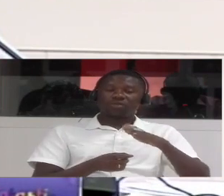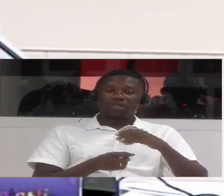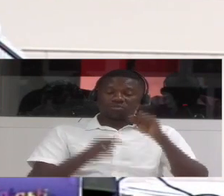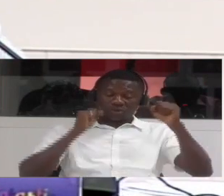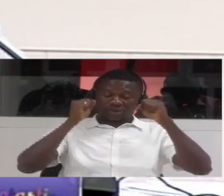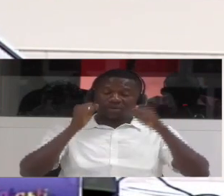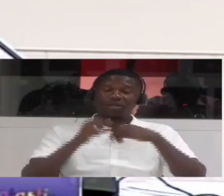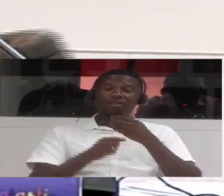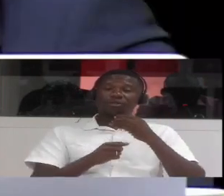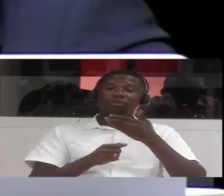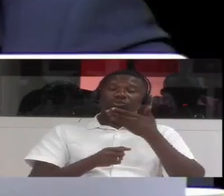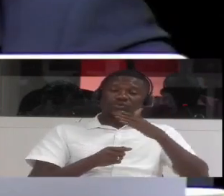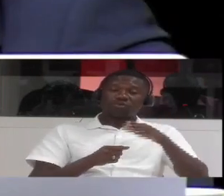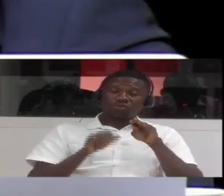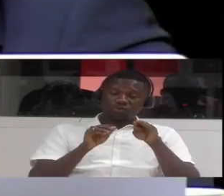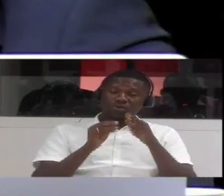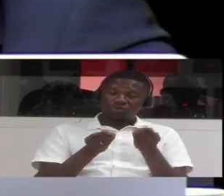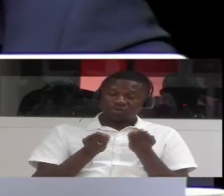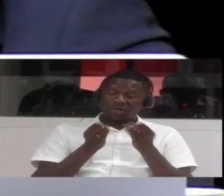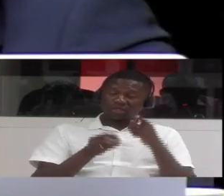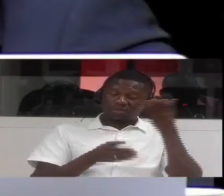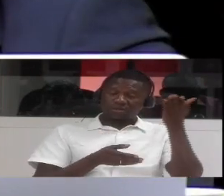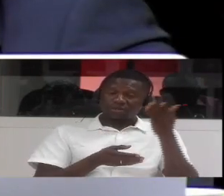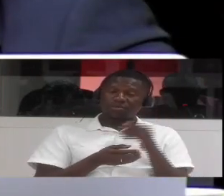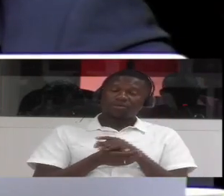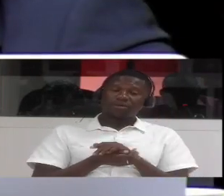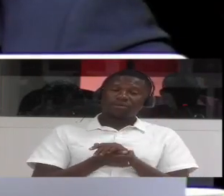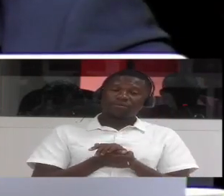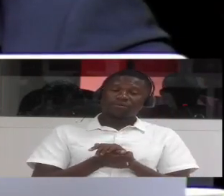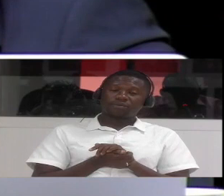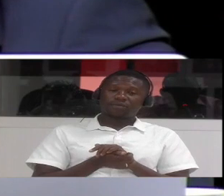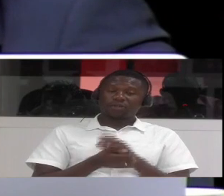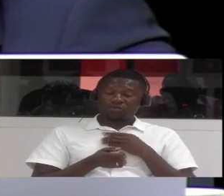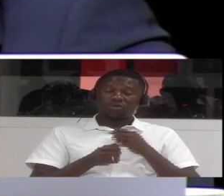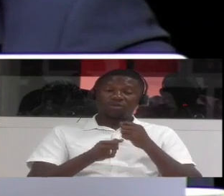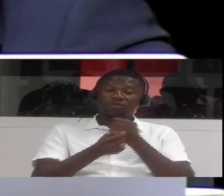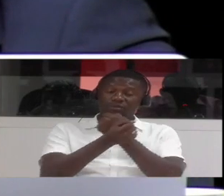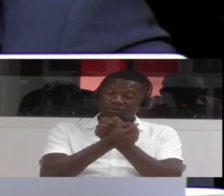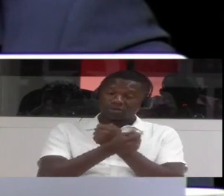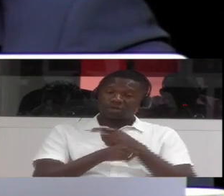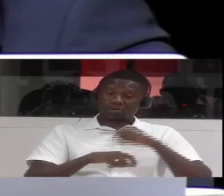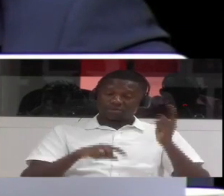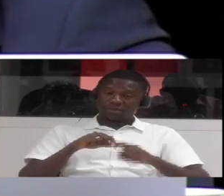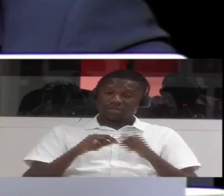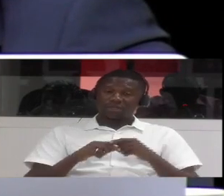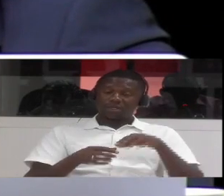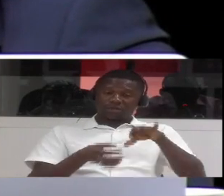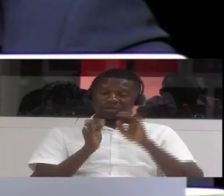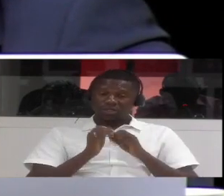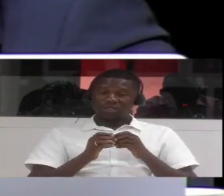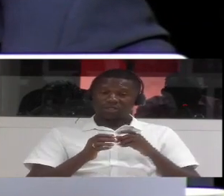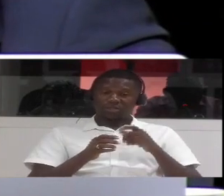2007. And he too was beaten? He was beaten, and they also destroyed his press gadgets and took away his notebook.